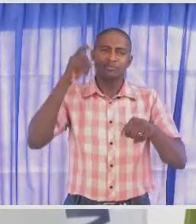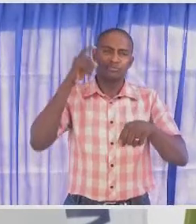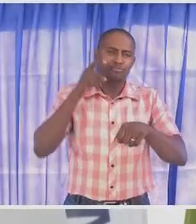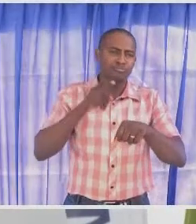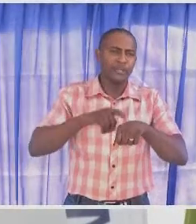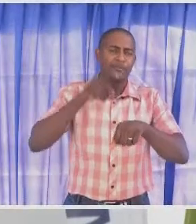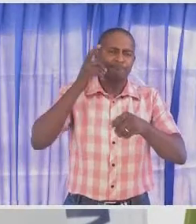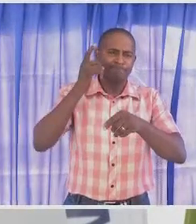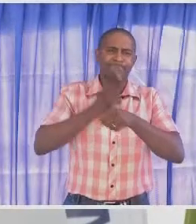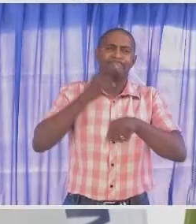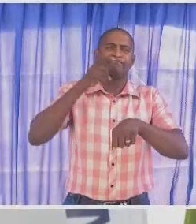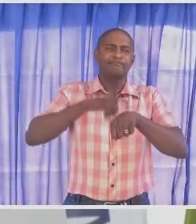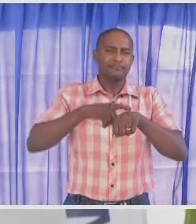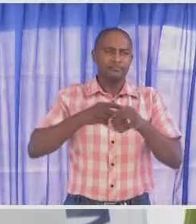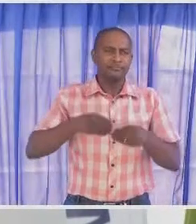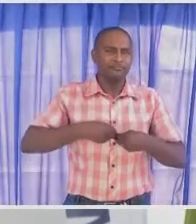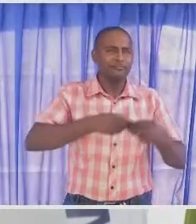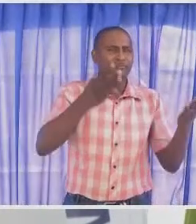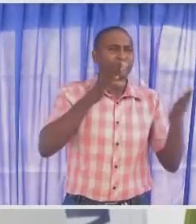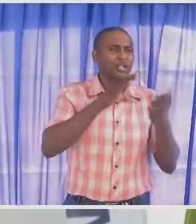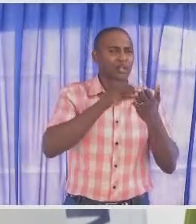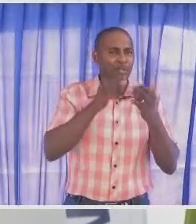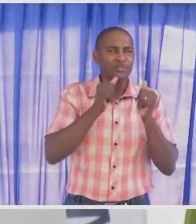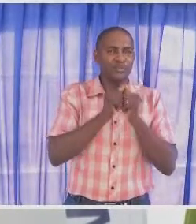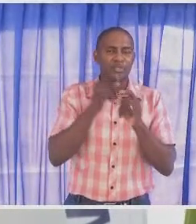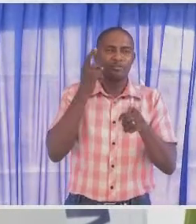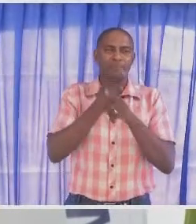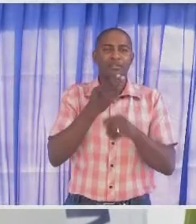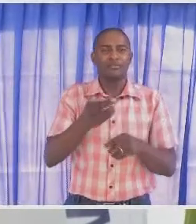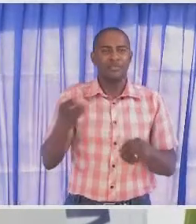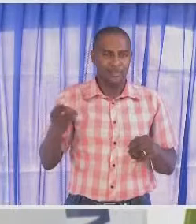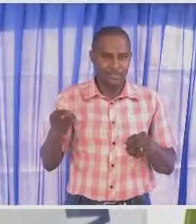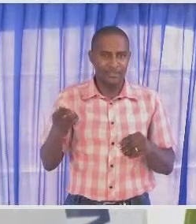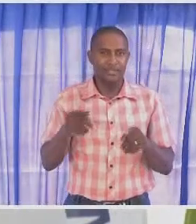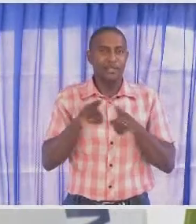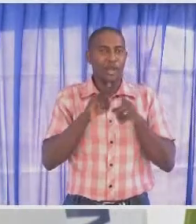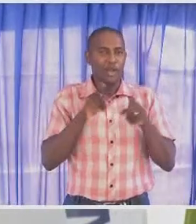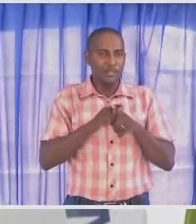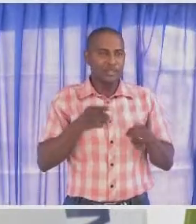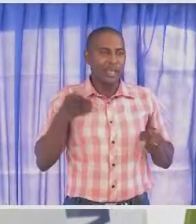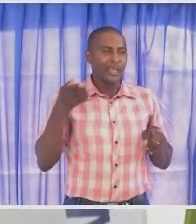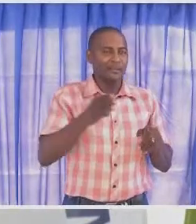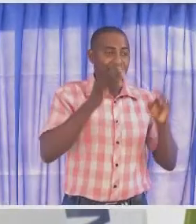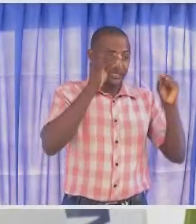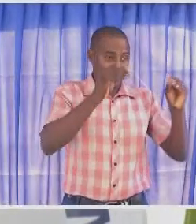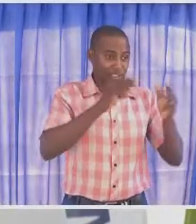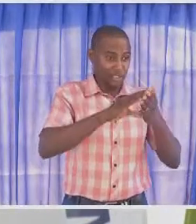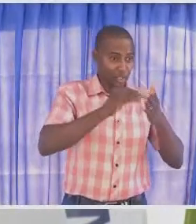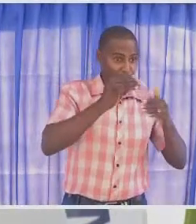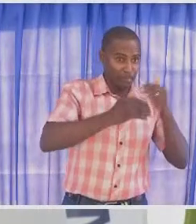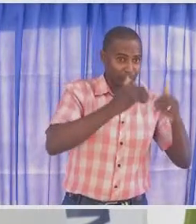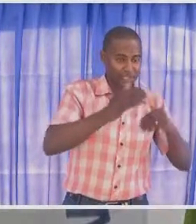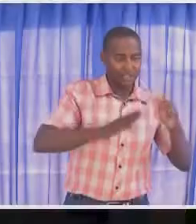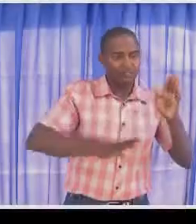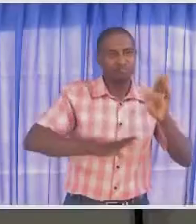right resources, thus enhancing the teaching-learning process.